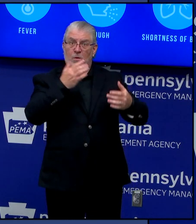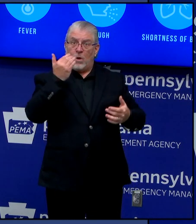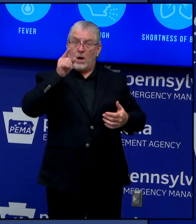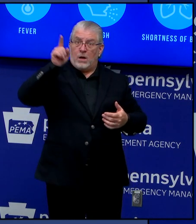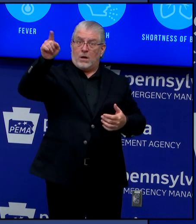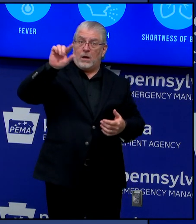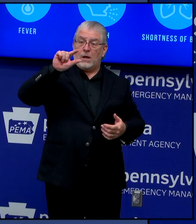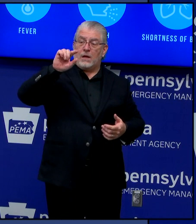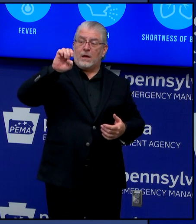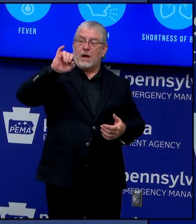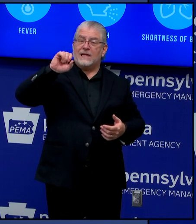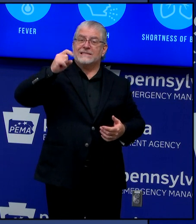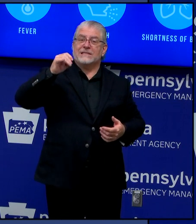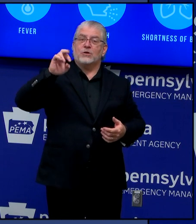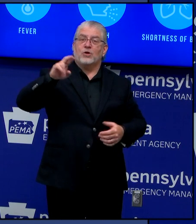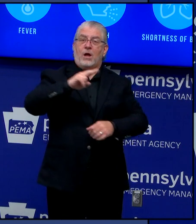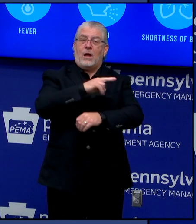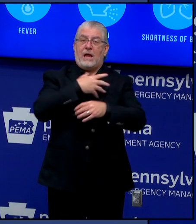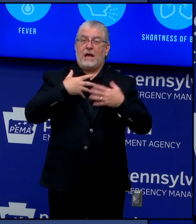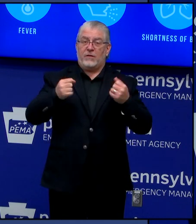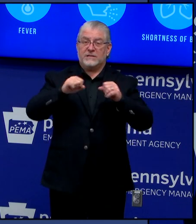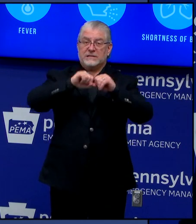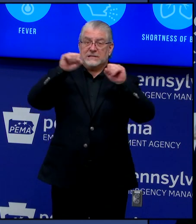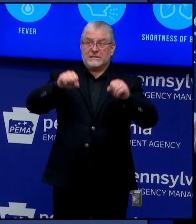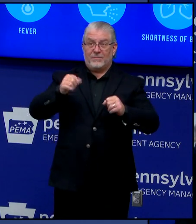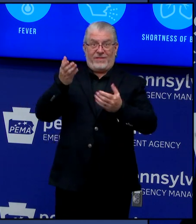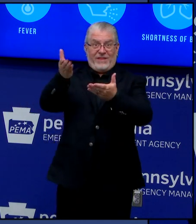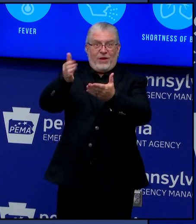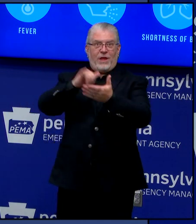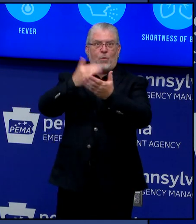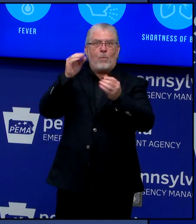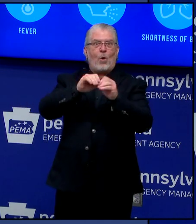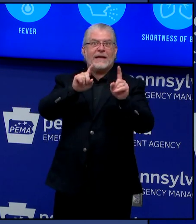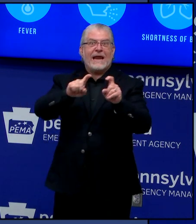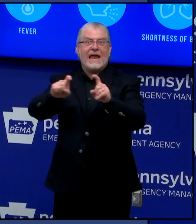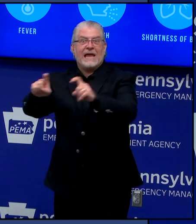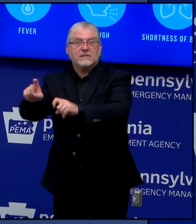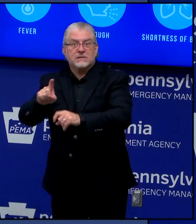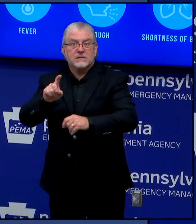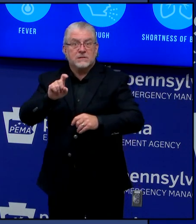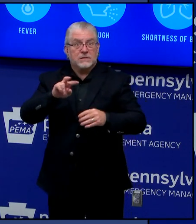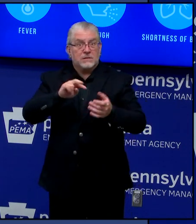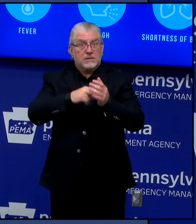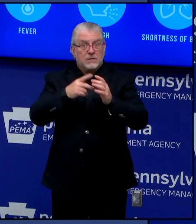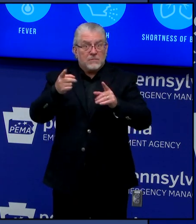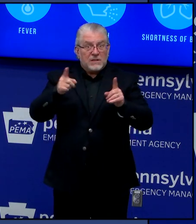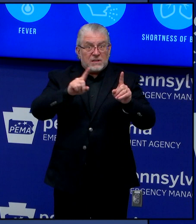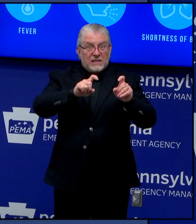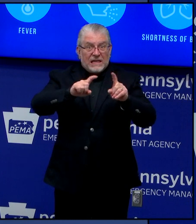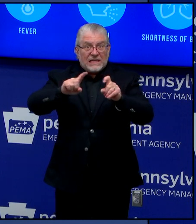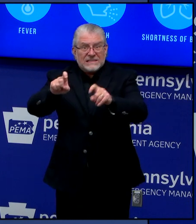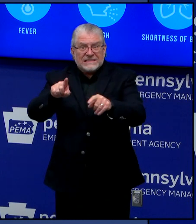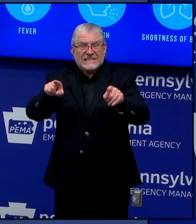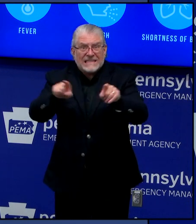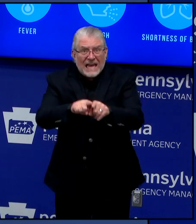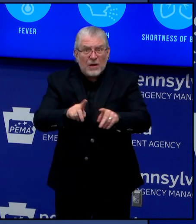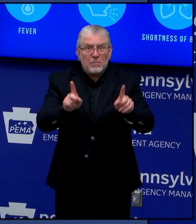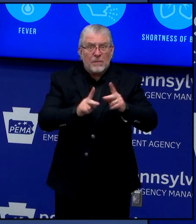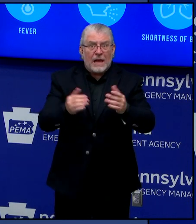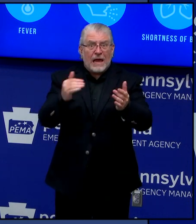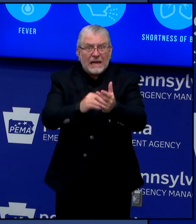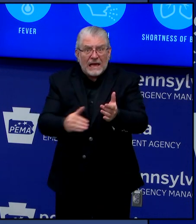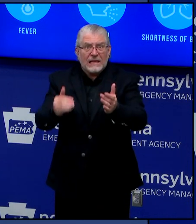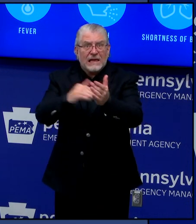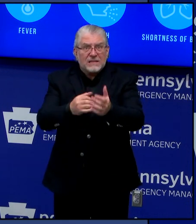people multiple times and reporting them? I don't have granularity about Geisinger's testing system, but I think it is fair to say